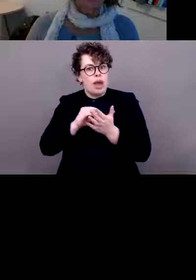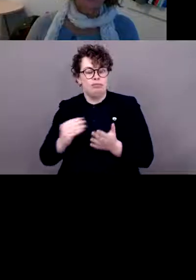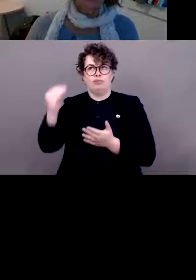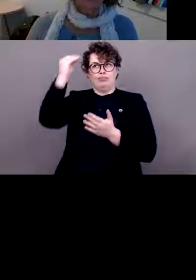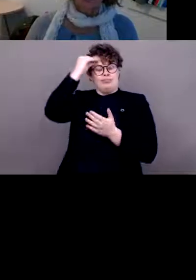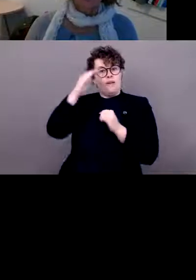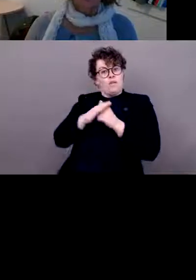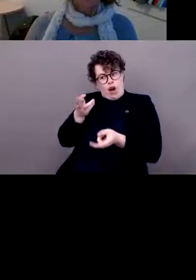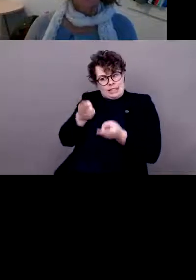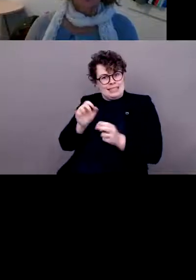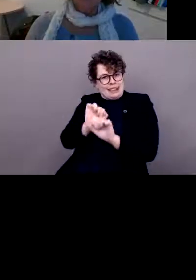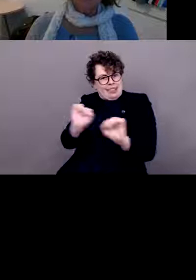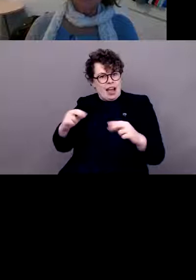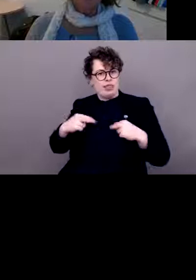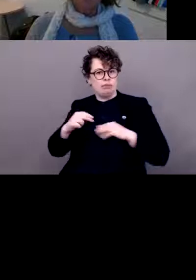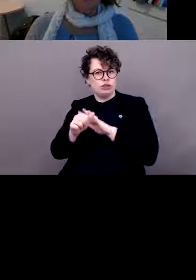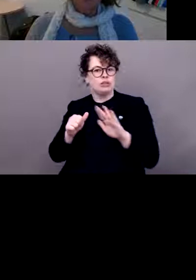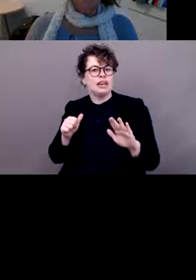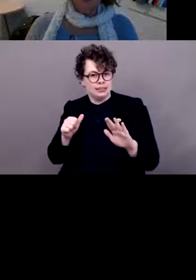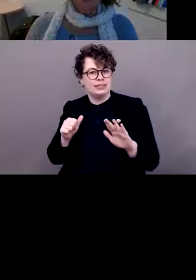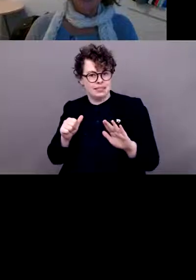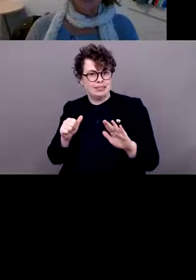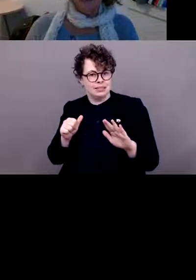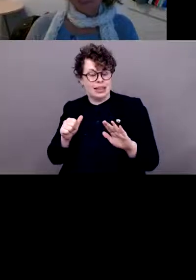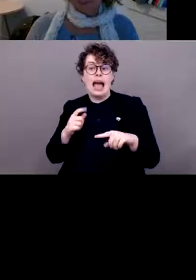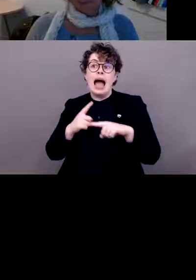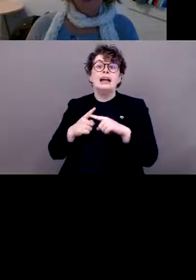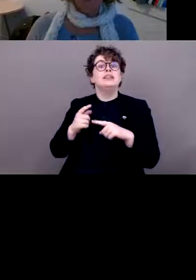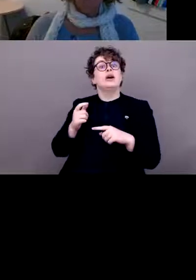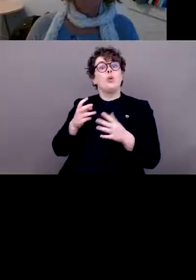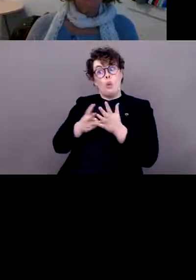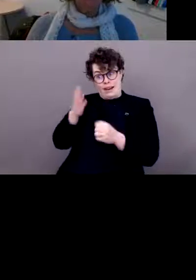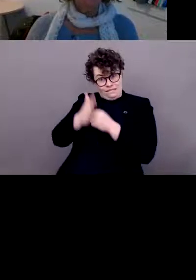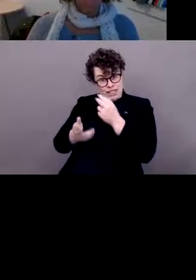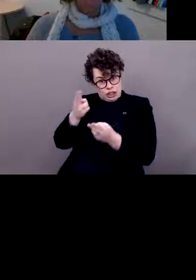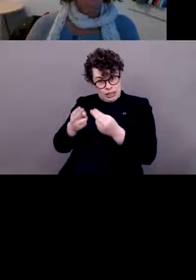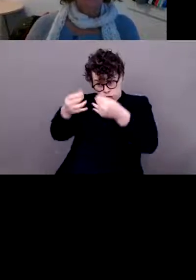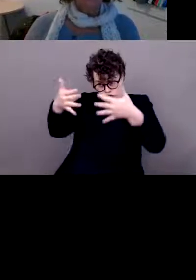assess a child, but also what our assessment findings are telling us.